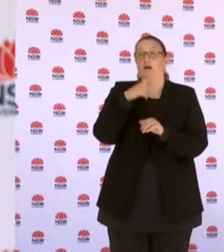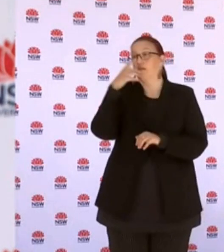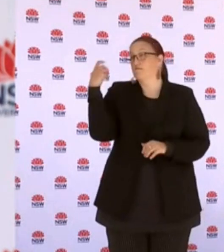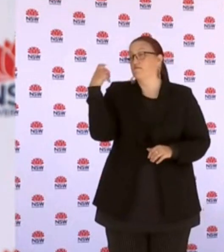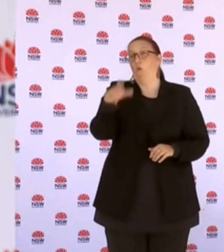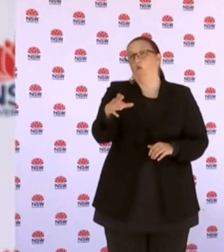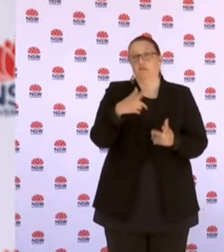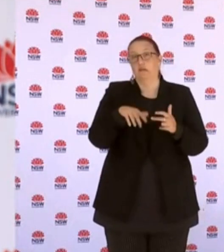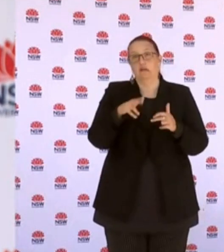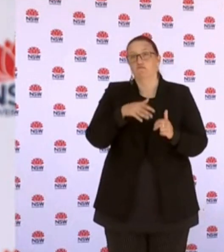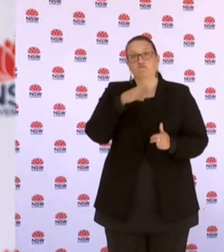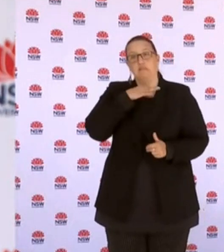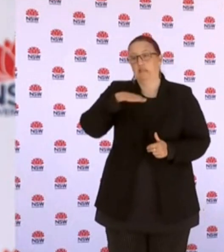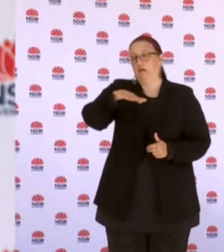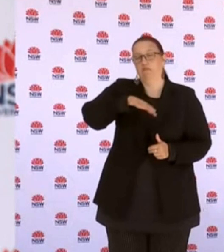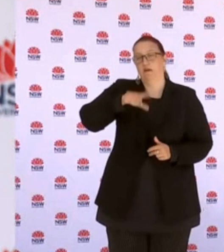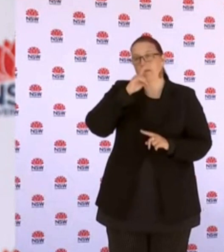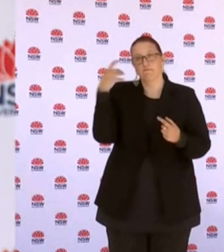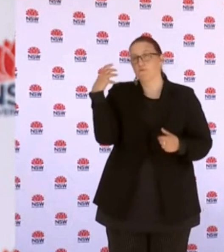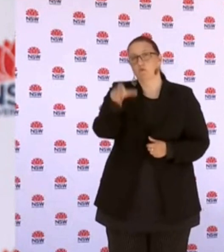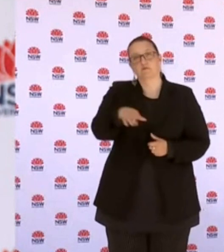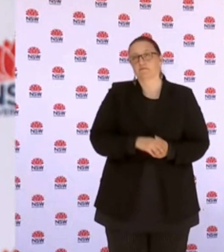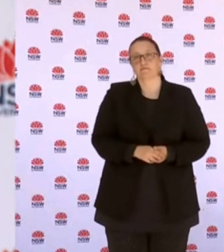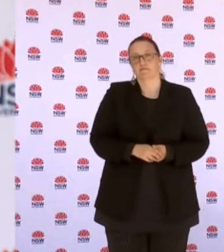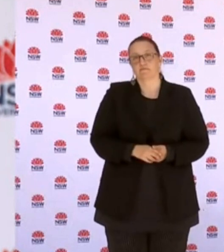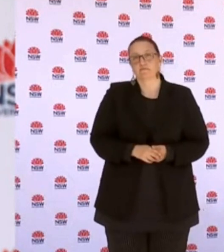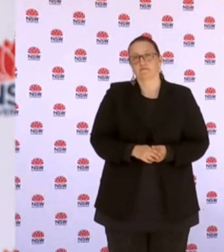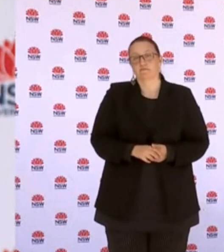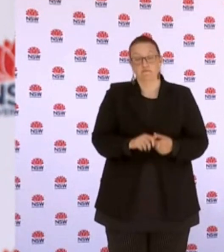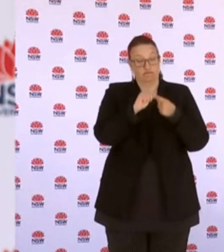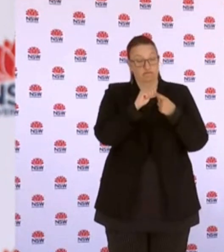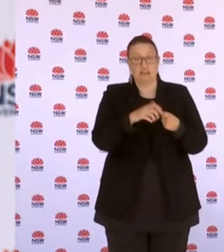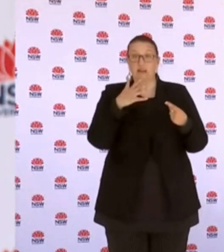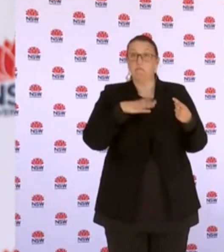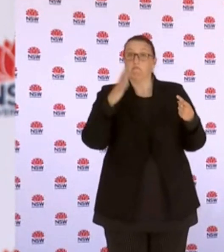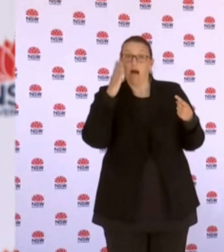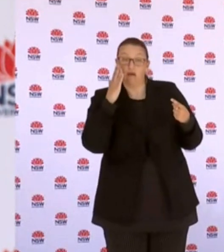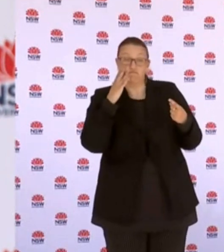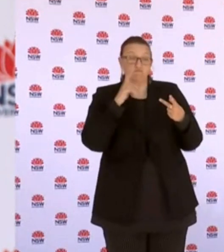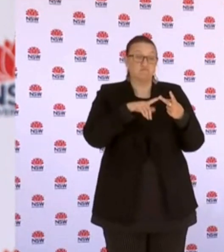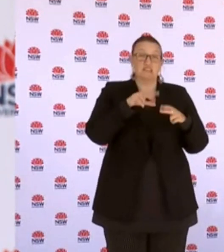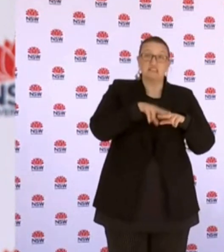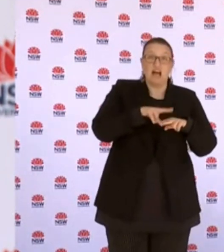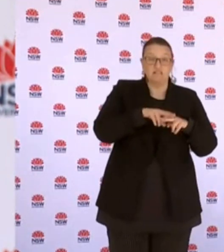and a health decision in the interests of not only keeping that mum and that dad and that baby safe.